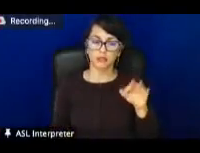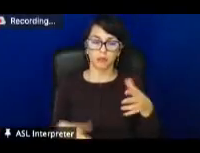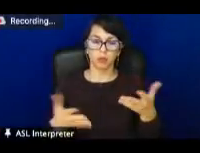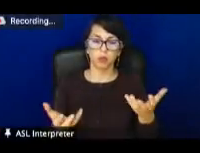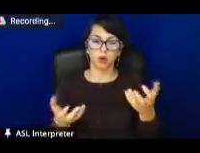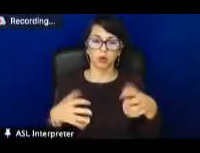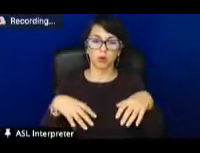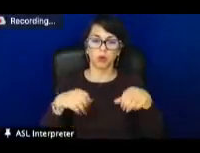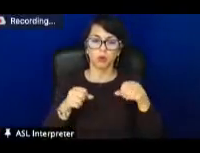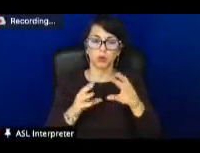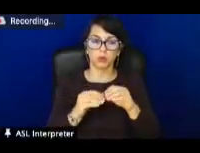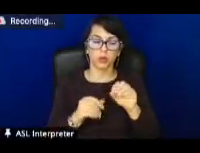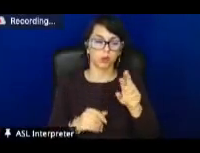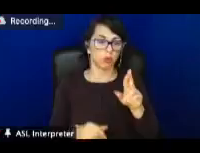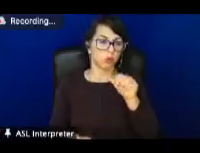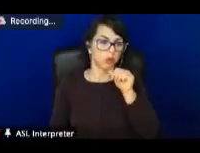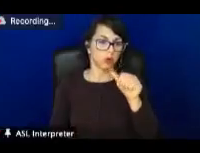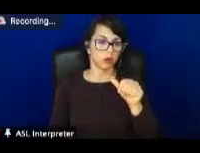And Marion.